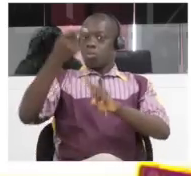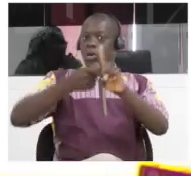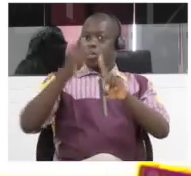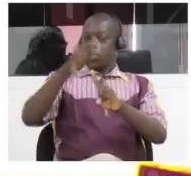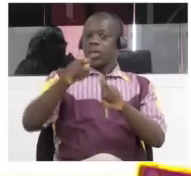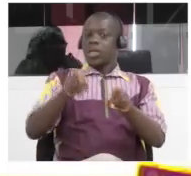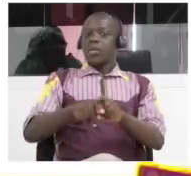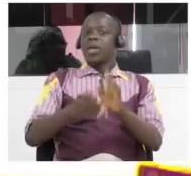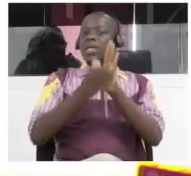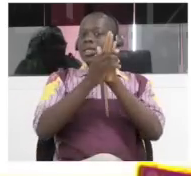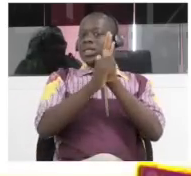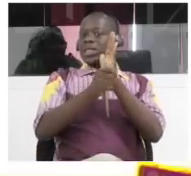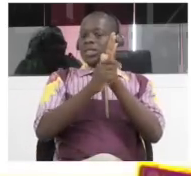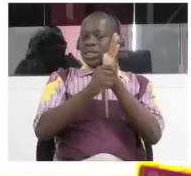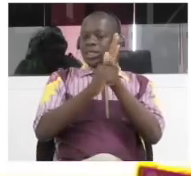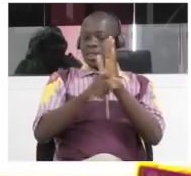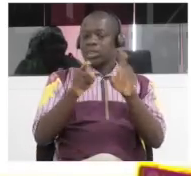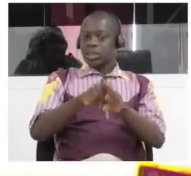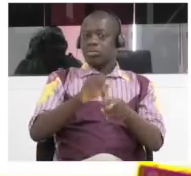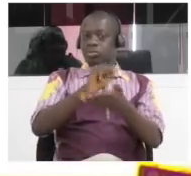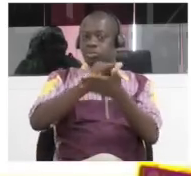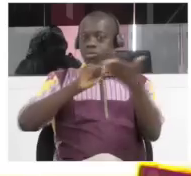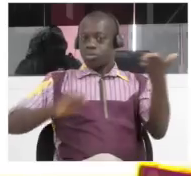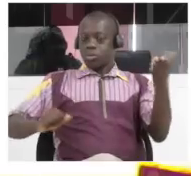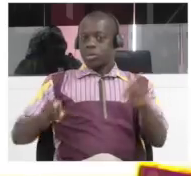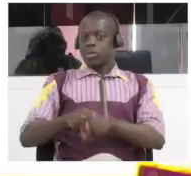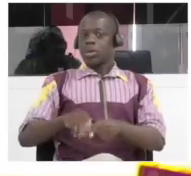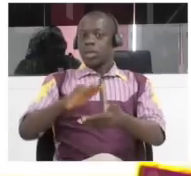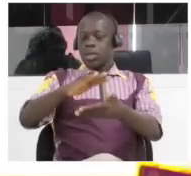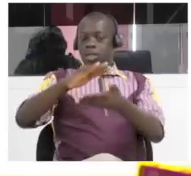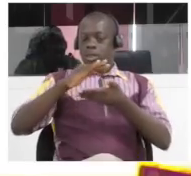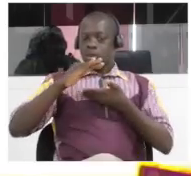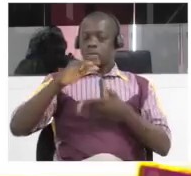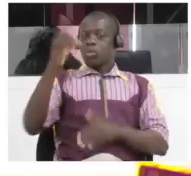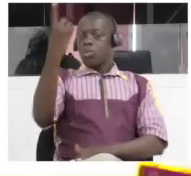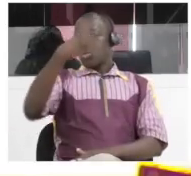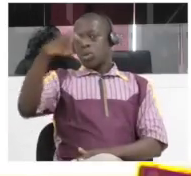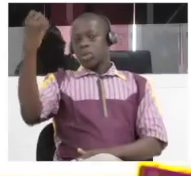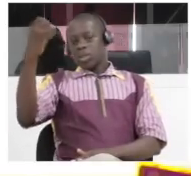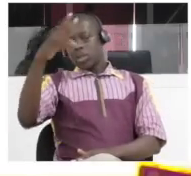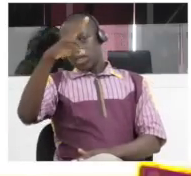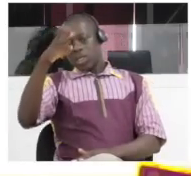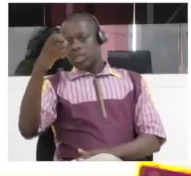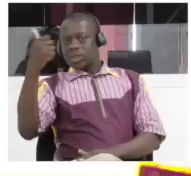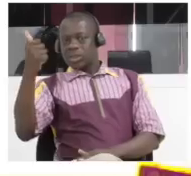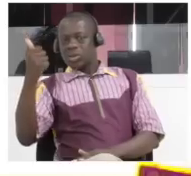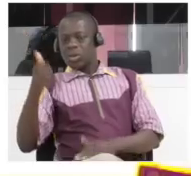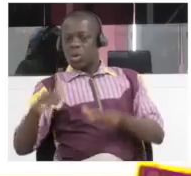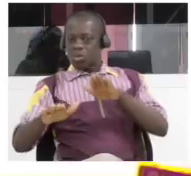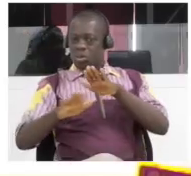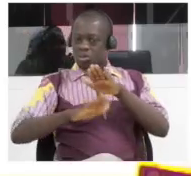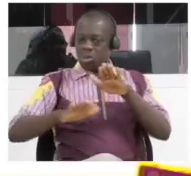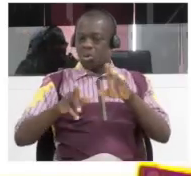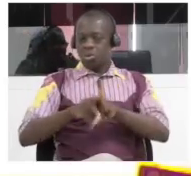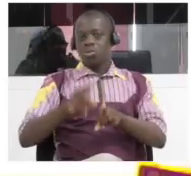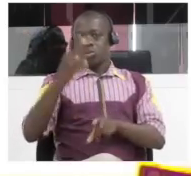recruit will receive total up to 186 or 80 this thing, certainly below 200, out